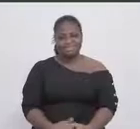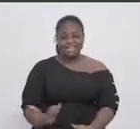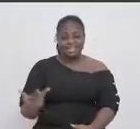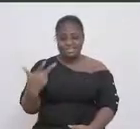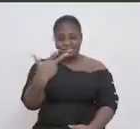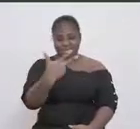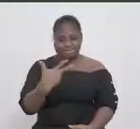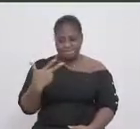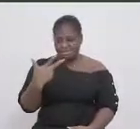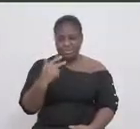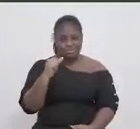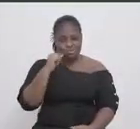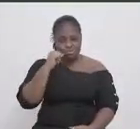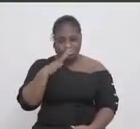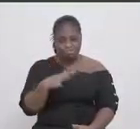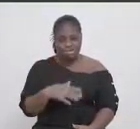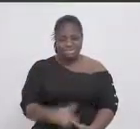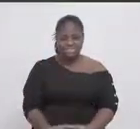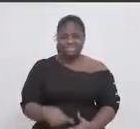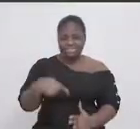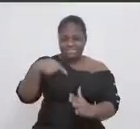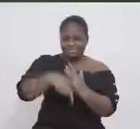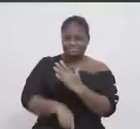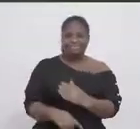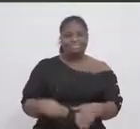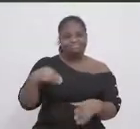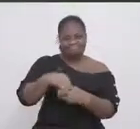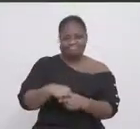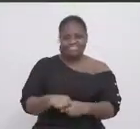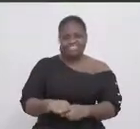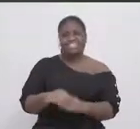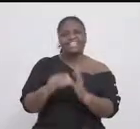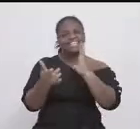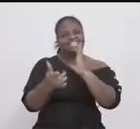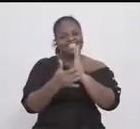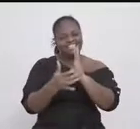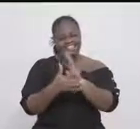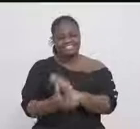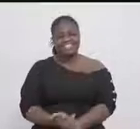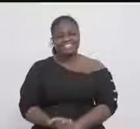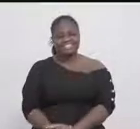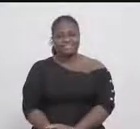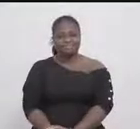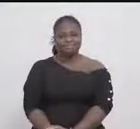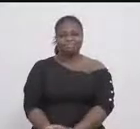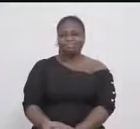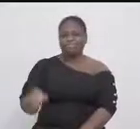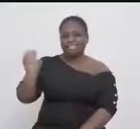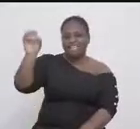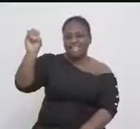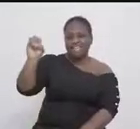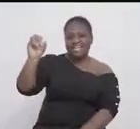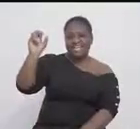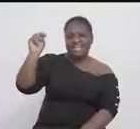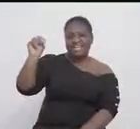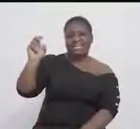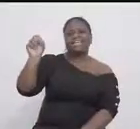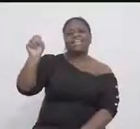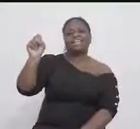three ladies deeply involved in technology. Ernestina Appiah is the founder of the Ghana